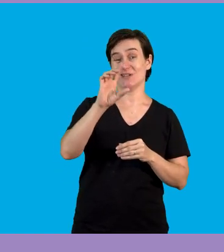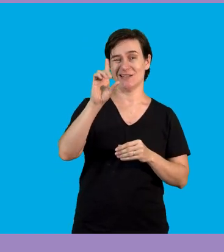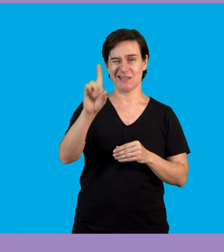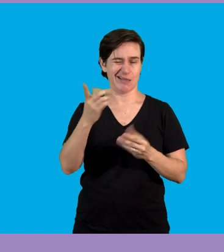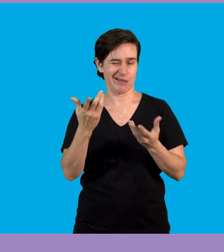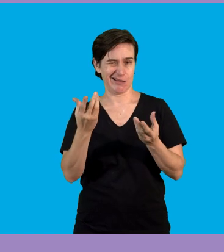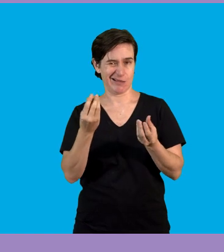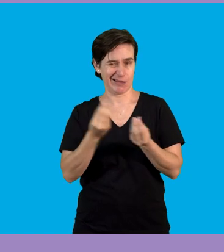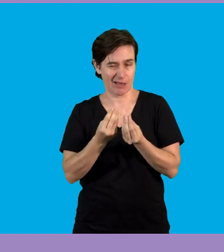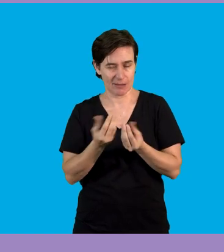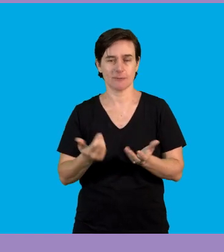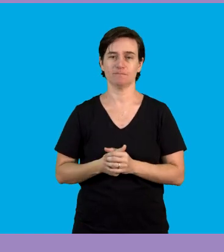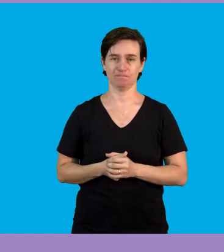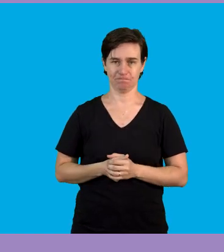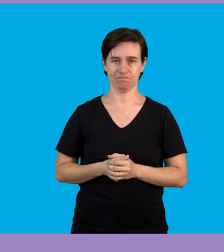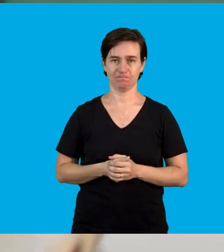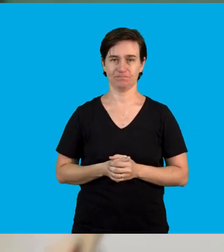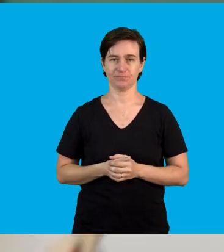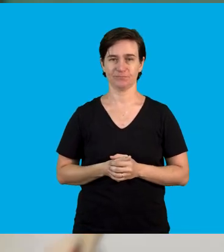mentioned 3D objects.